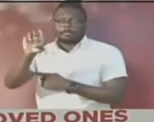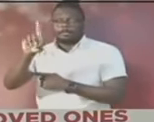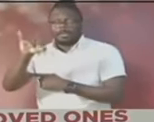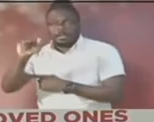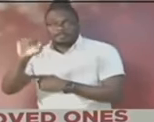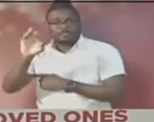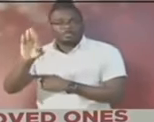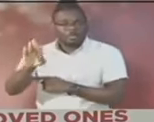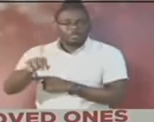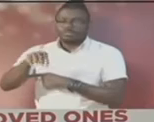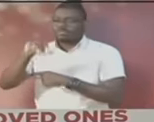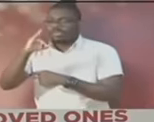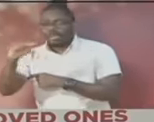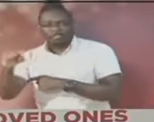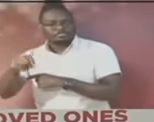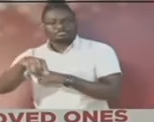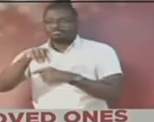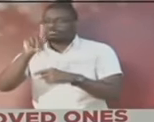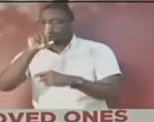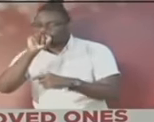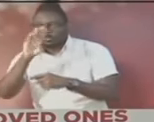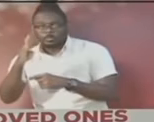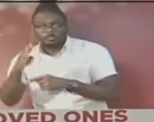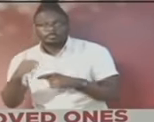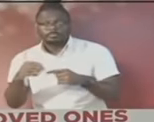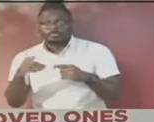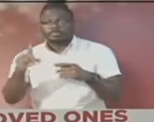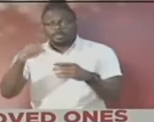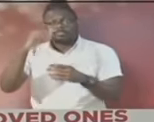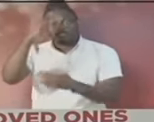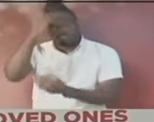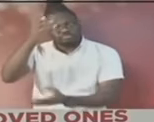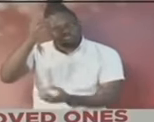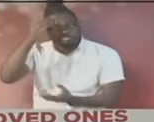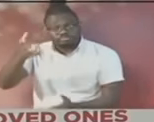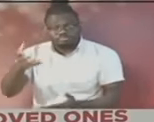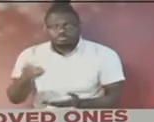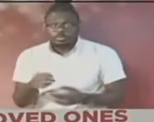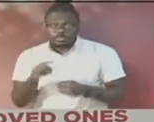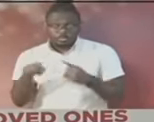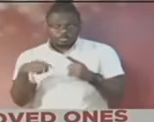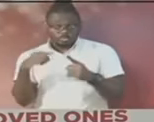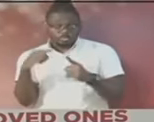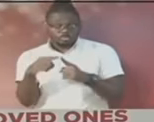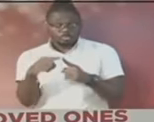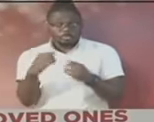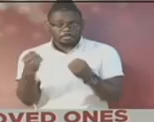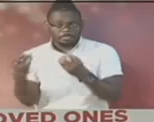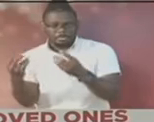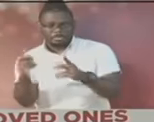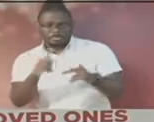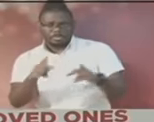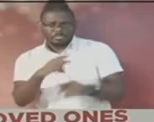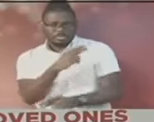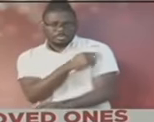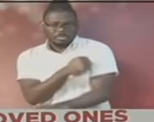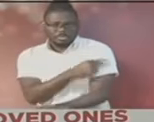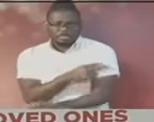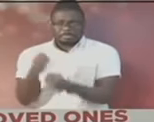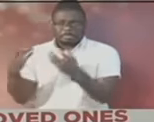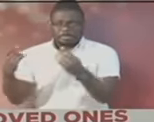be providing an update on the parallel healthcare system, as well as an update on the repatriation process that